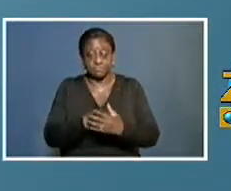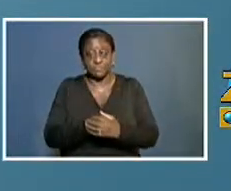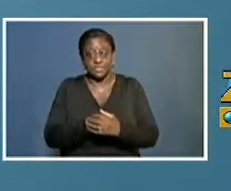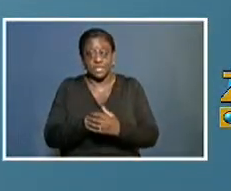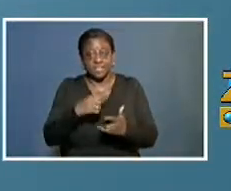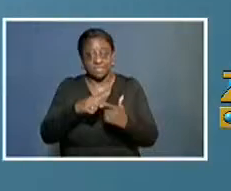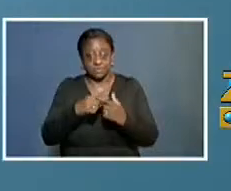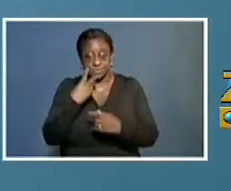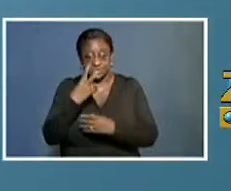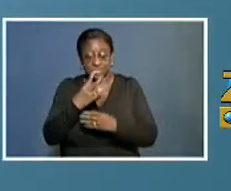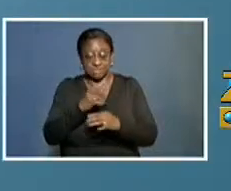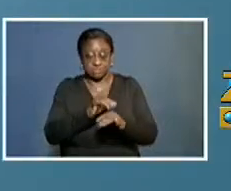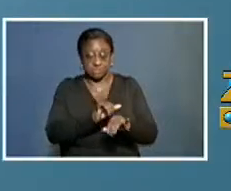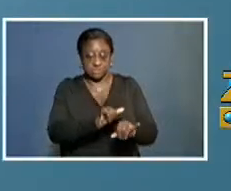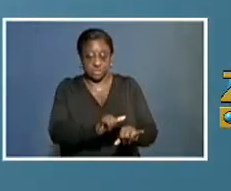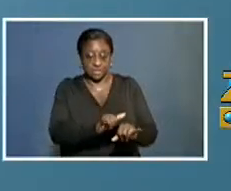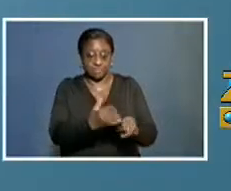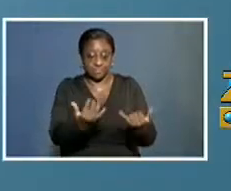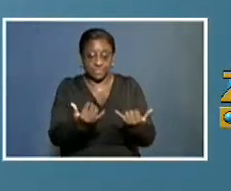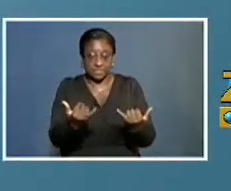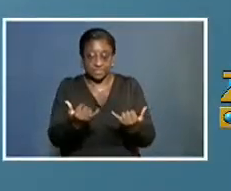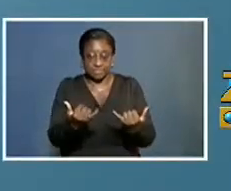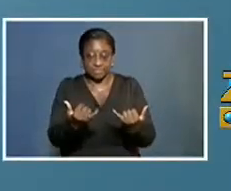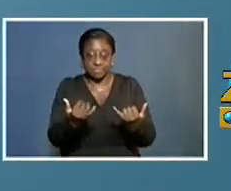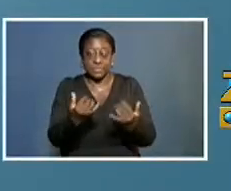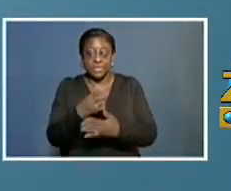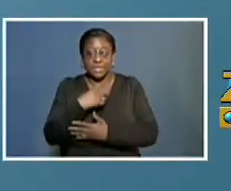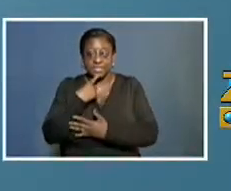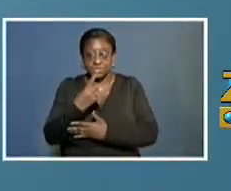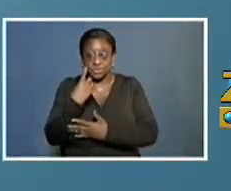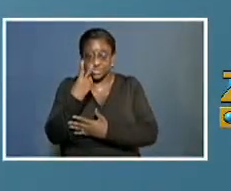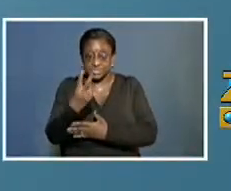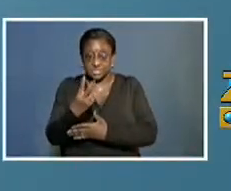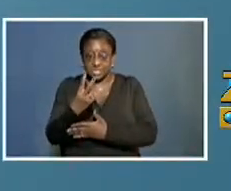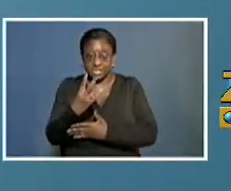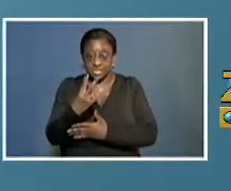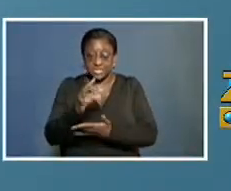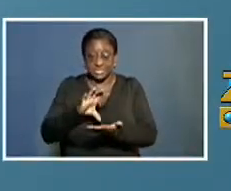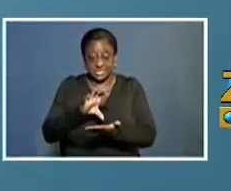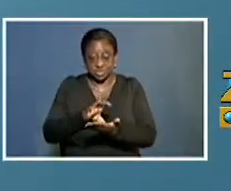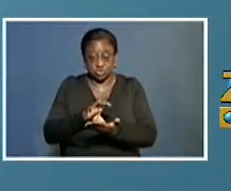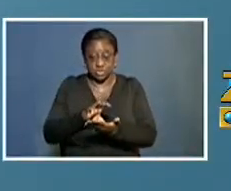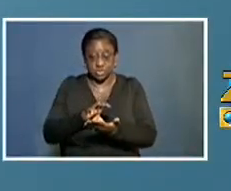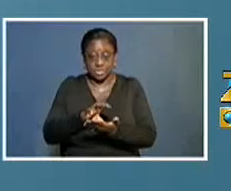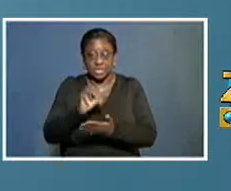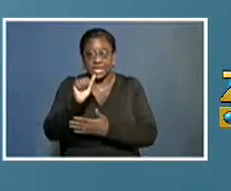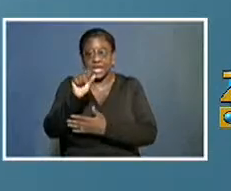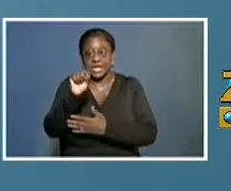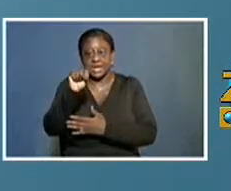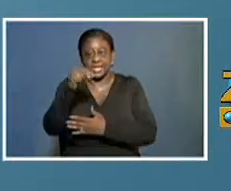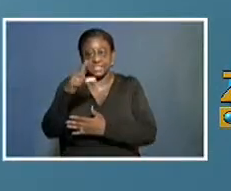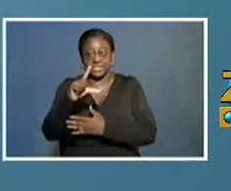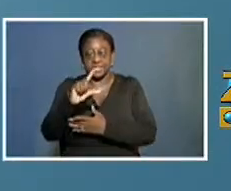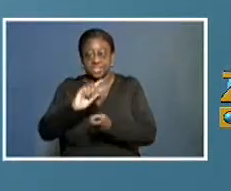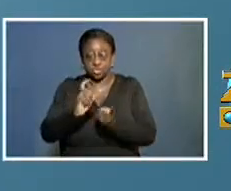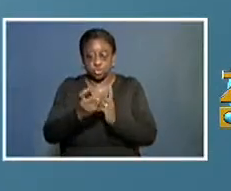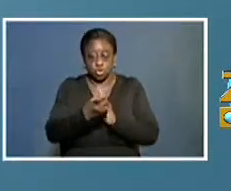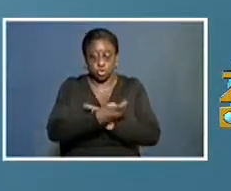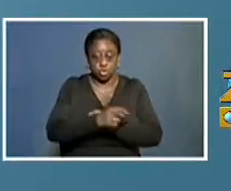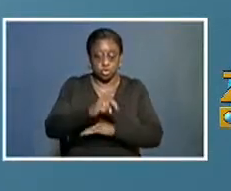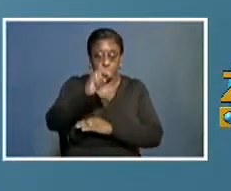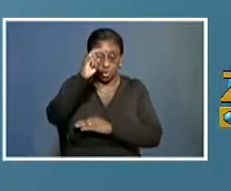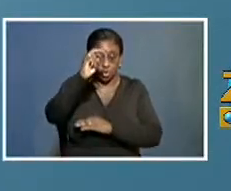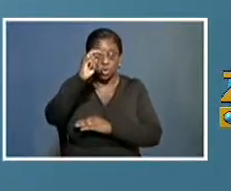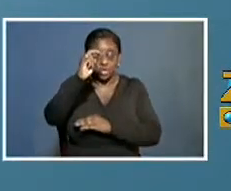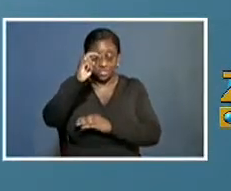is stationary at the moment and will meander there in the north-central Atlantic for a few days before turning towards the north and then eventually towards